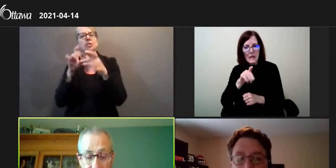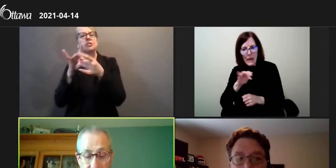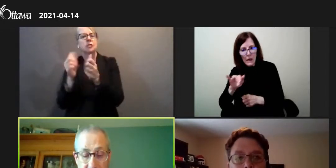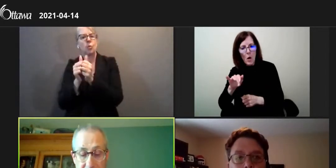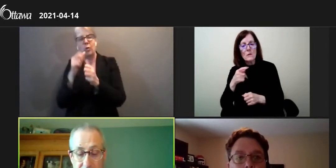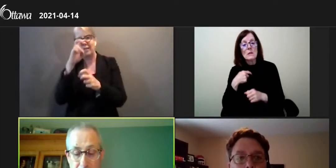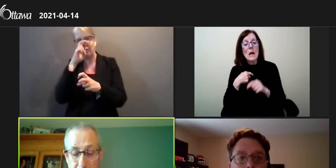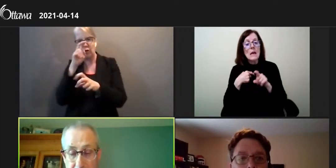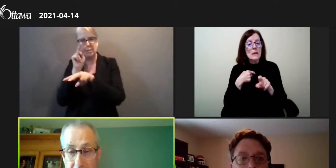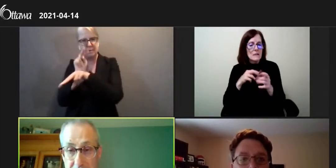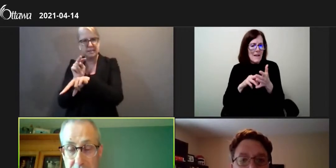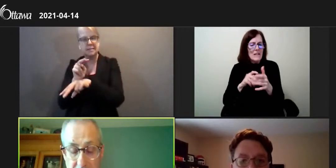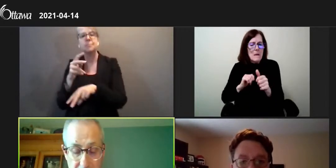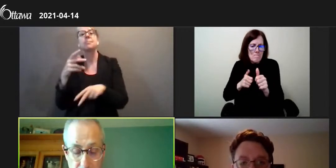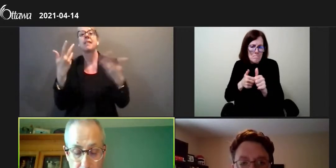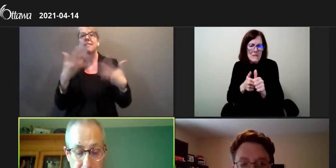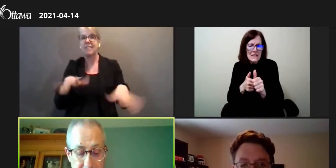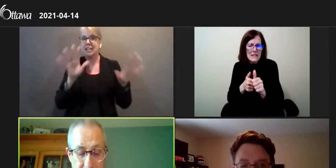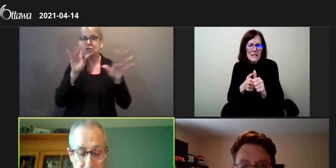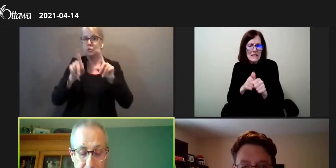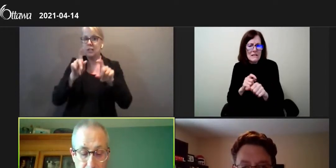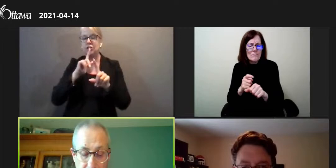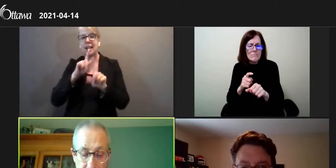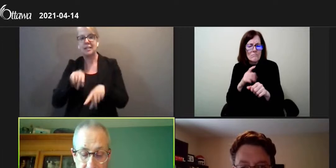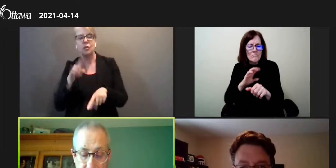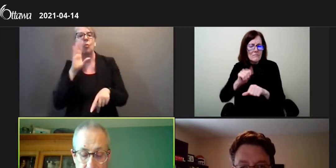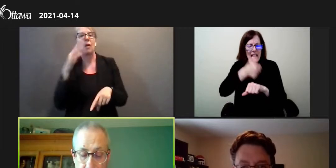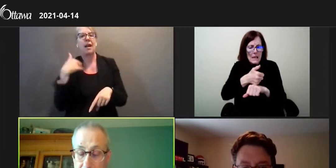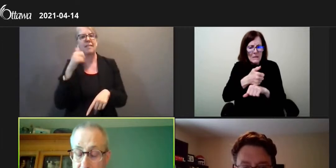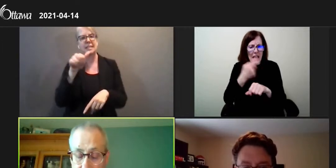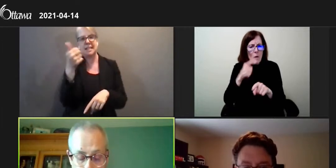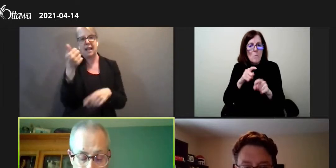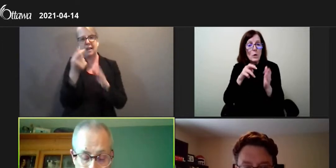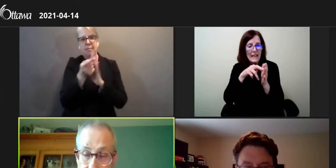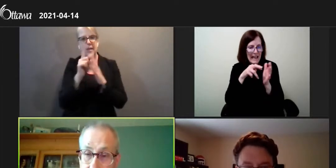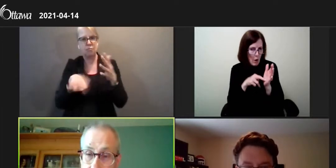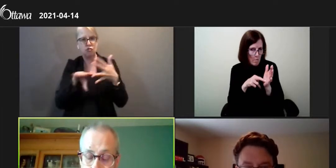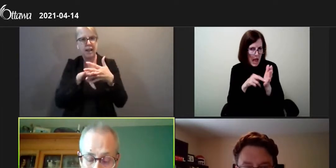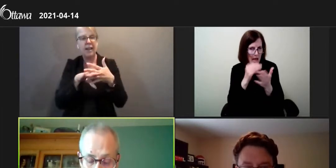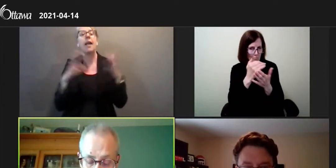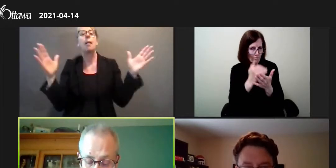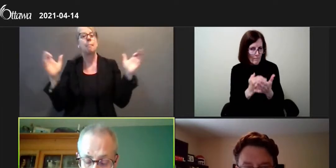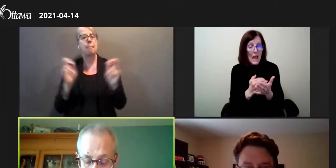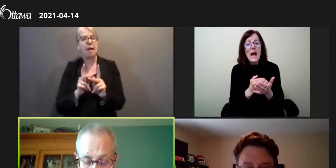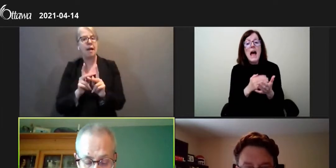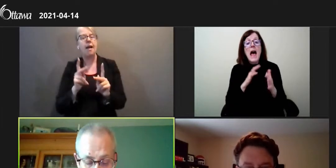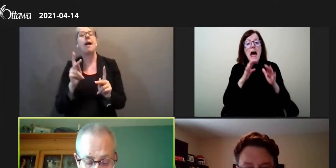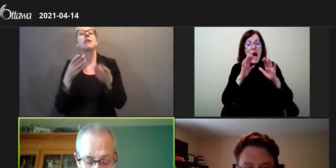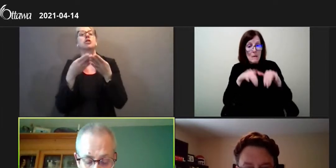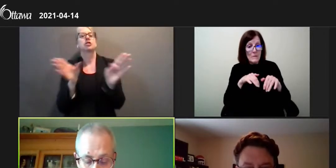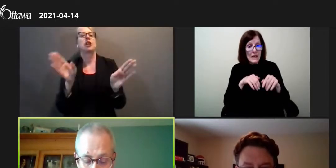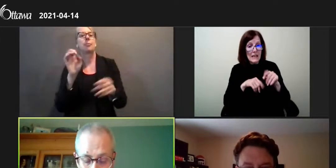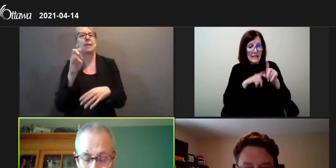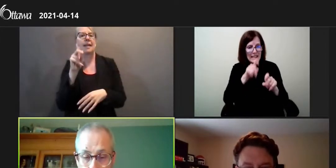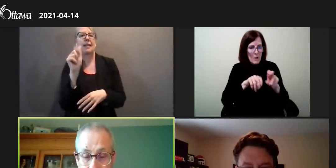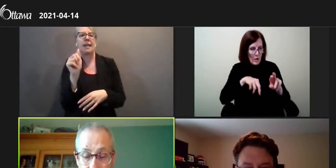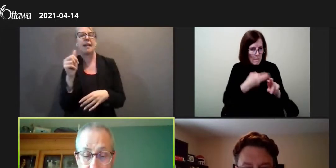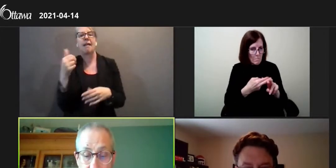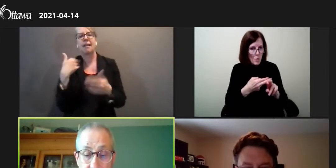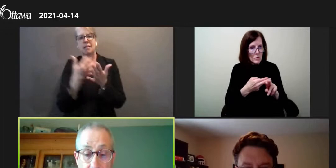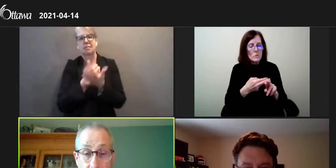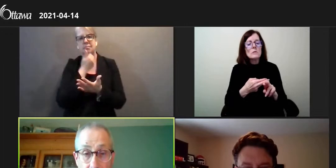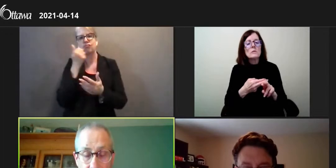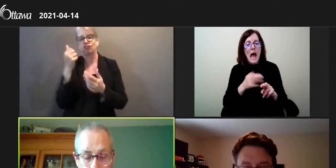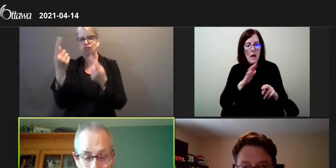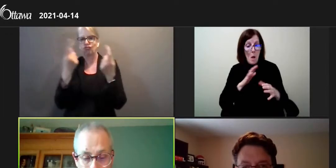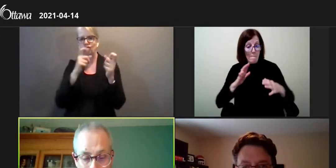these question and answer periods, there will be a 10-minute break. When we return from the break, members of the media will have an opportunity to ask questions